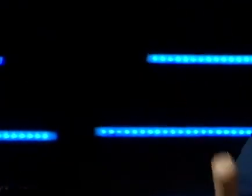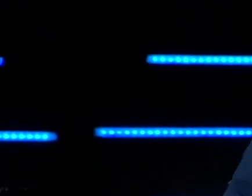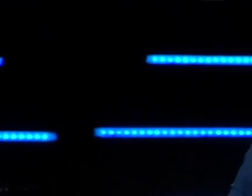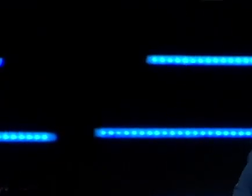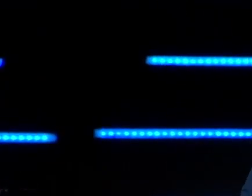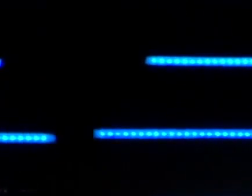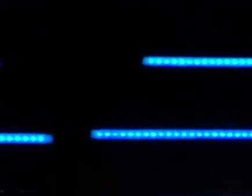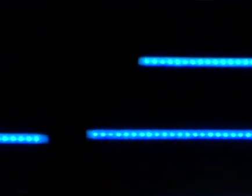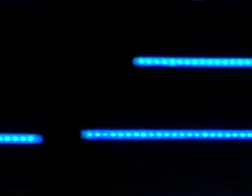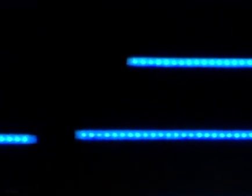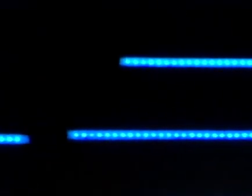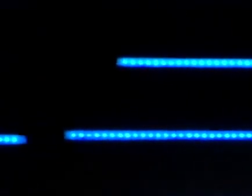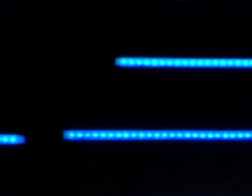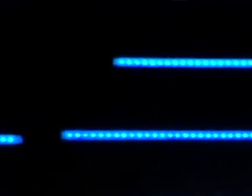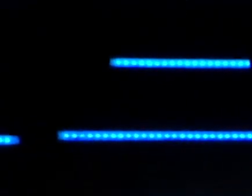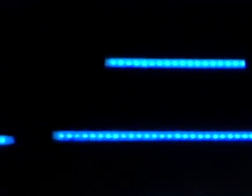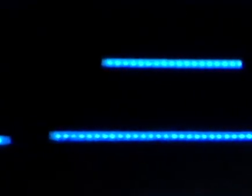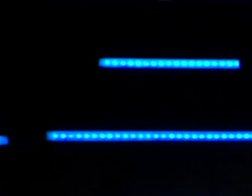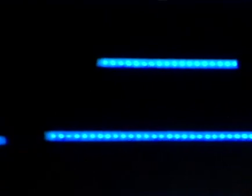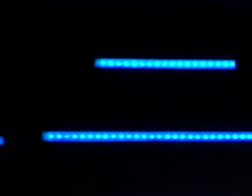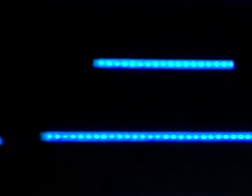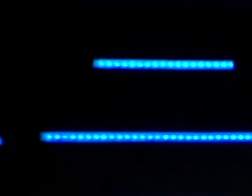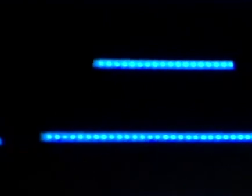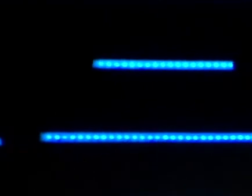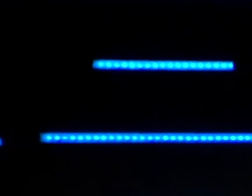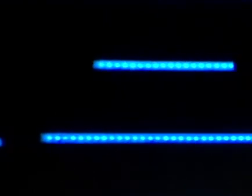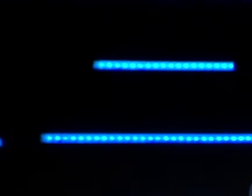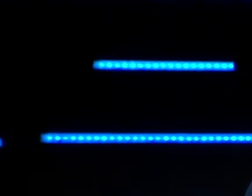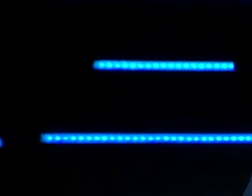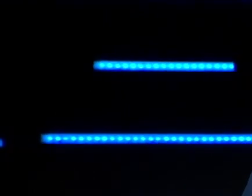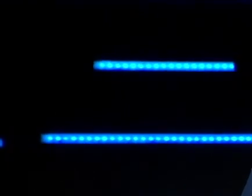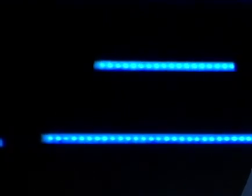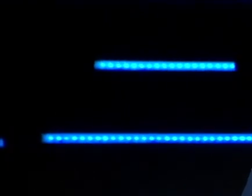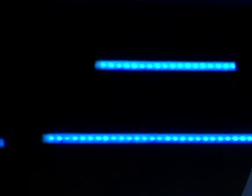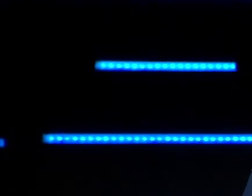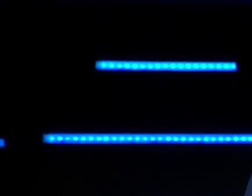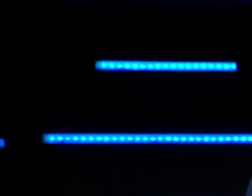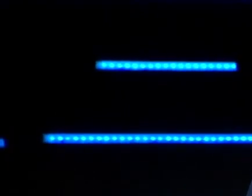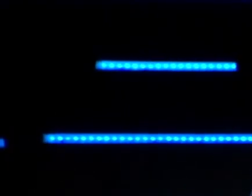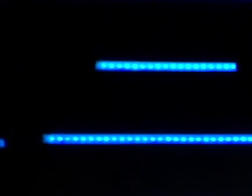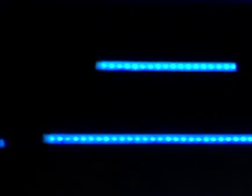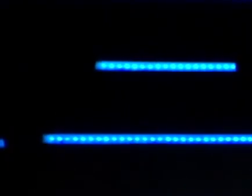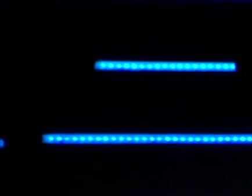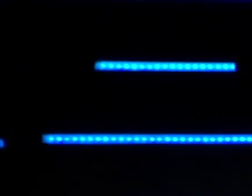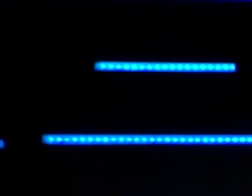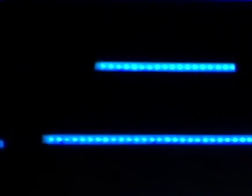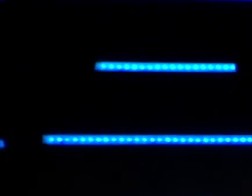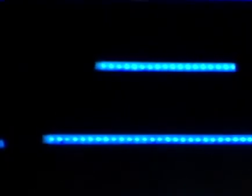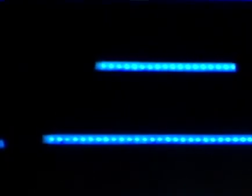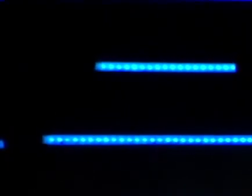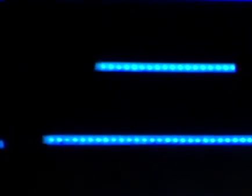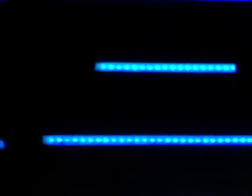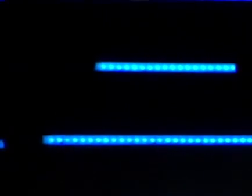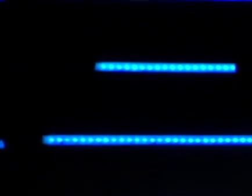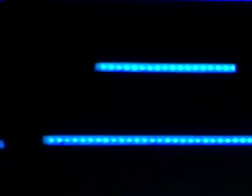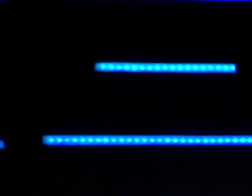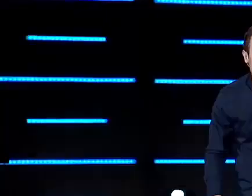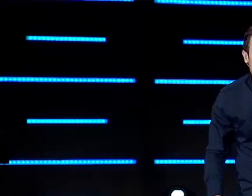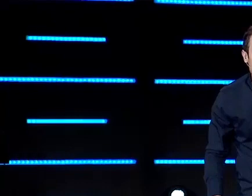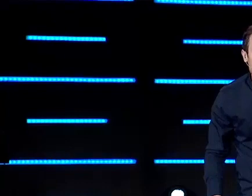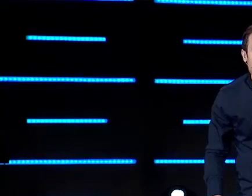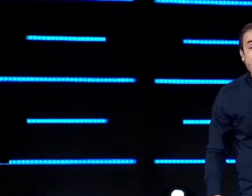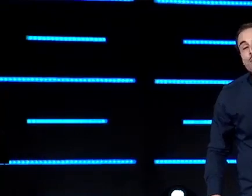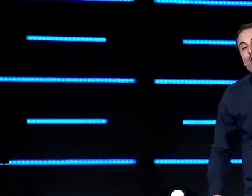here's what would happen. Throughout the whole season, I wouldn't be as effective as I could be, and I would go on to be